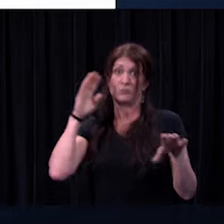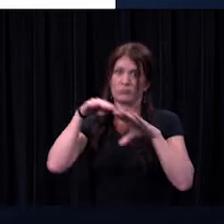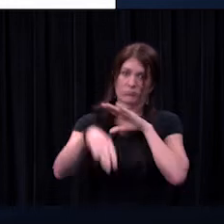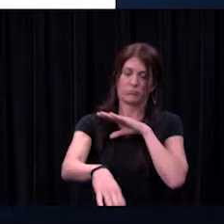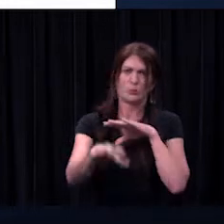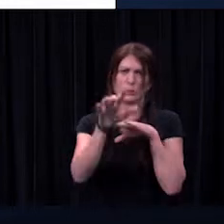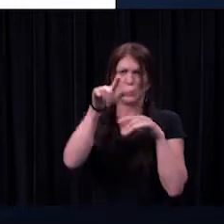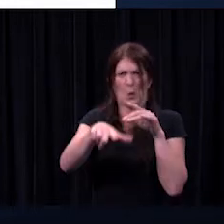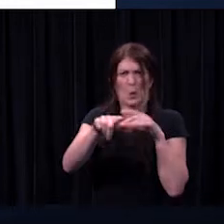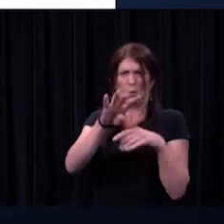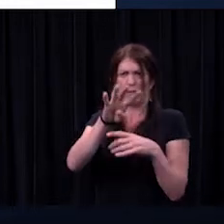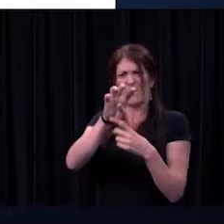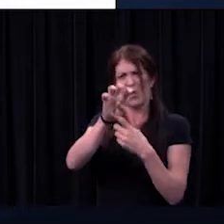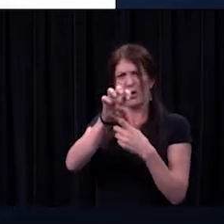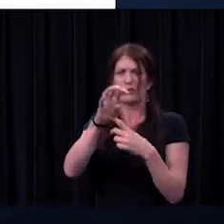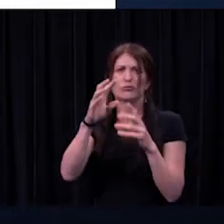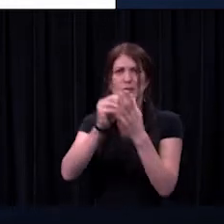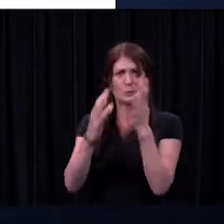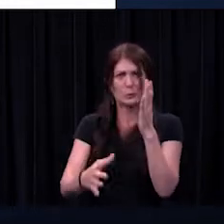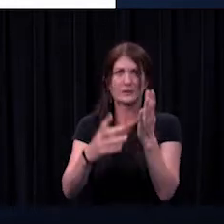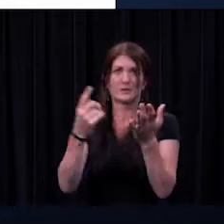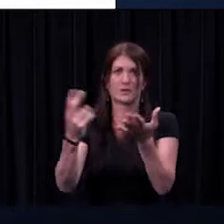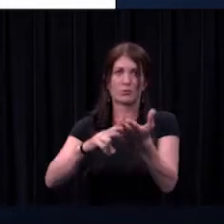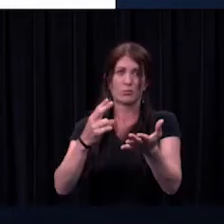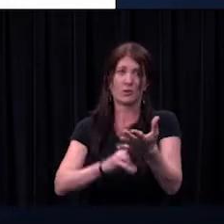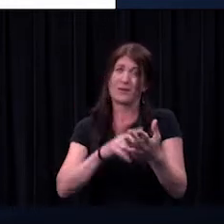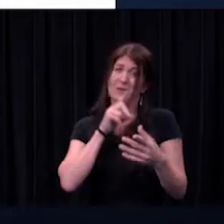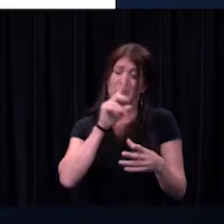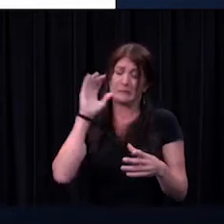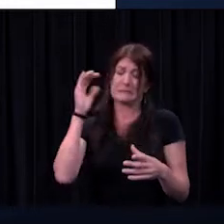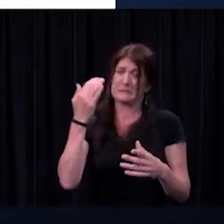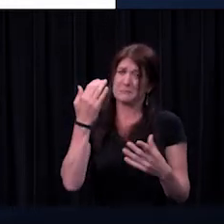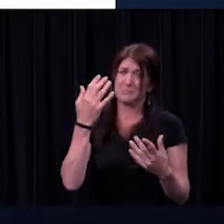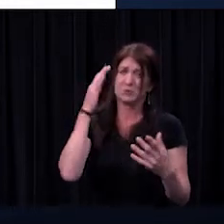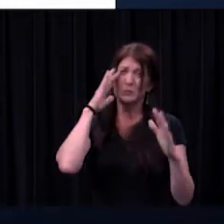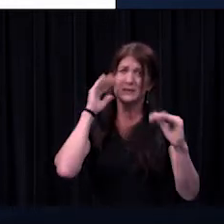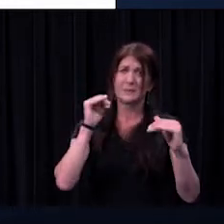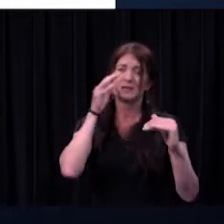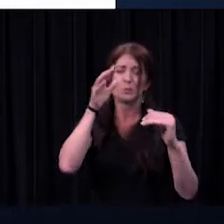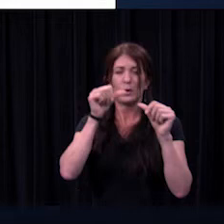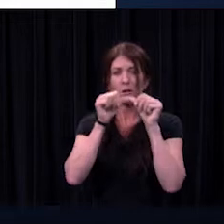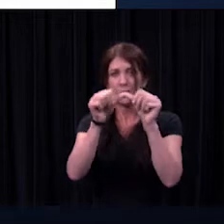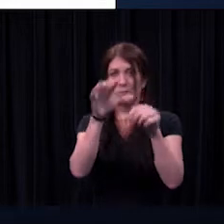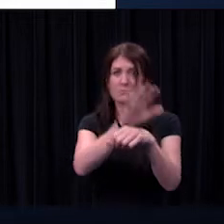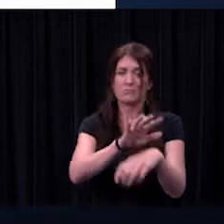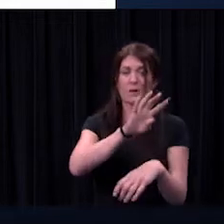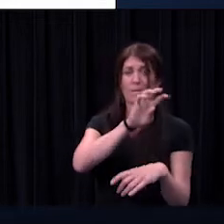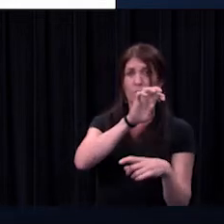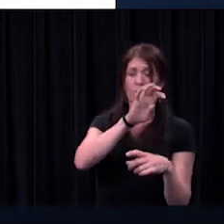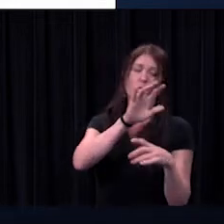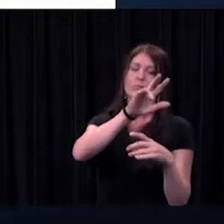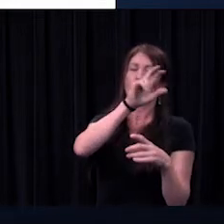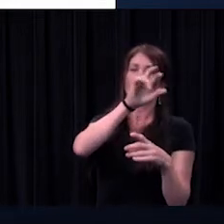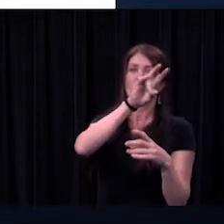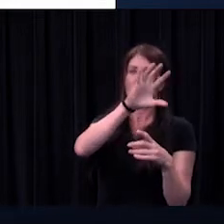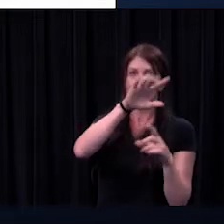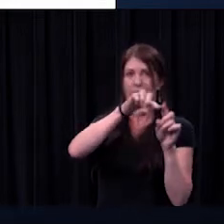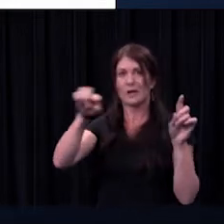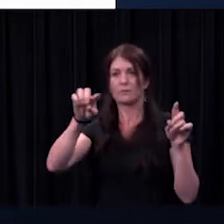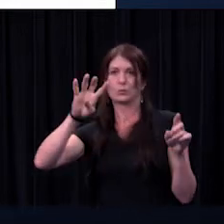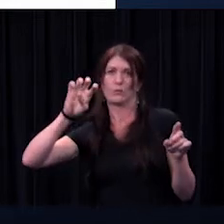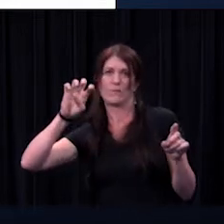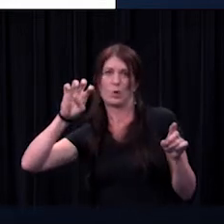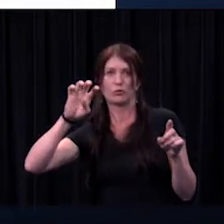400s and really for the next 5 years stay in that 400 to 375 range at Regency Place. So they certainly have